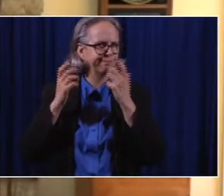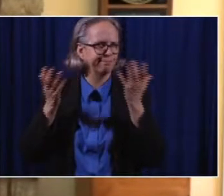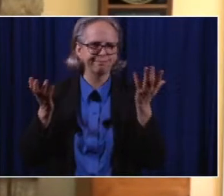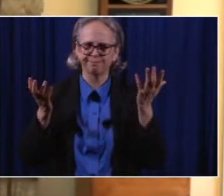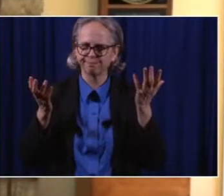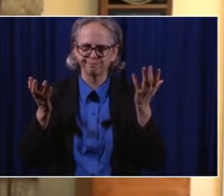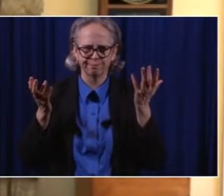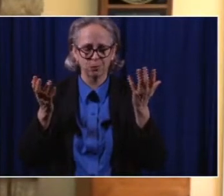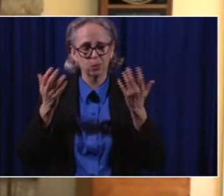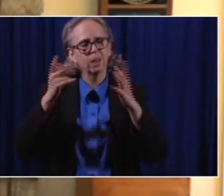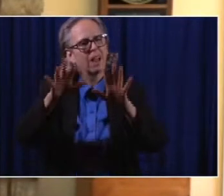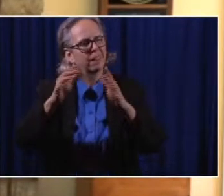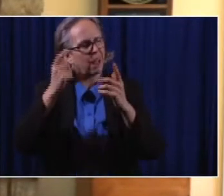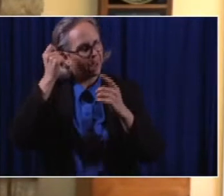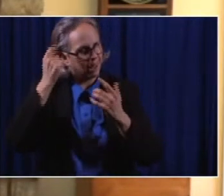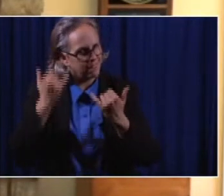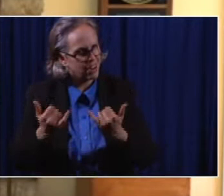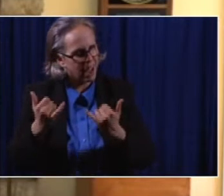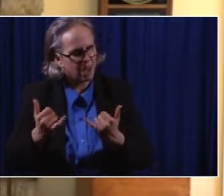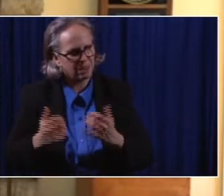folks' question, it's the same.